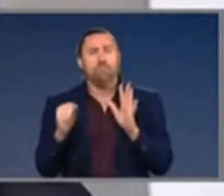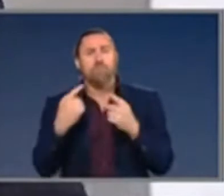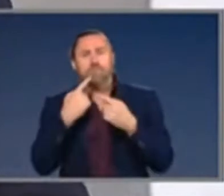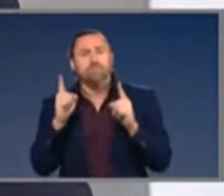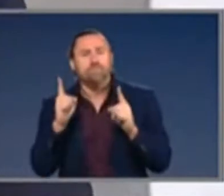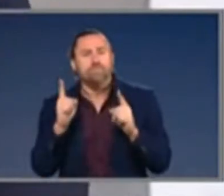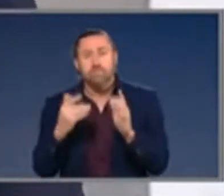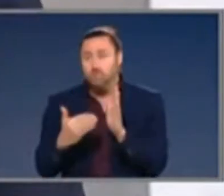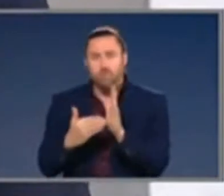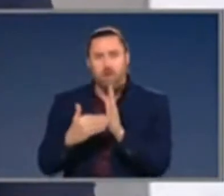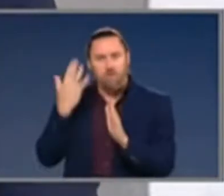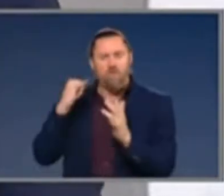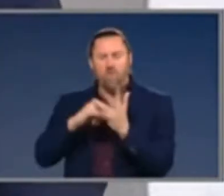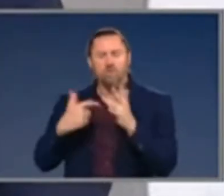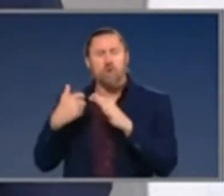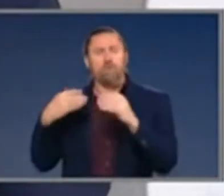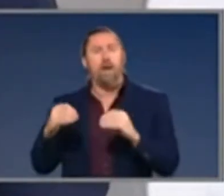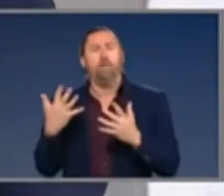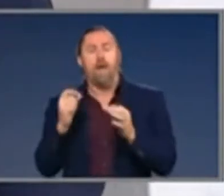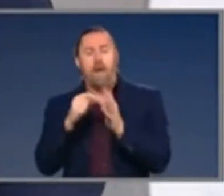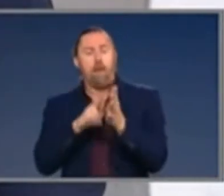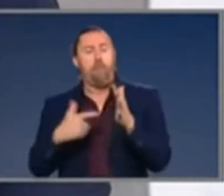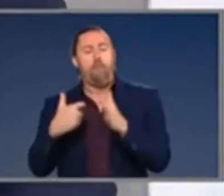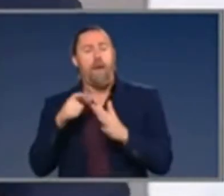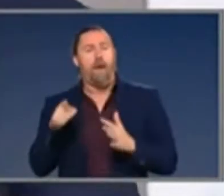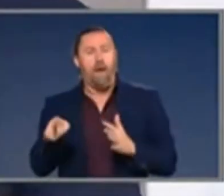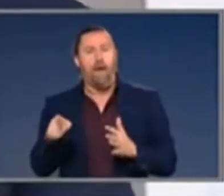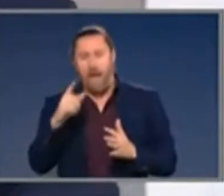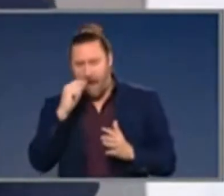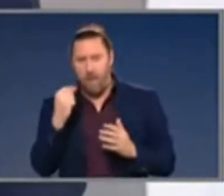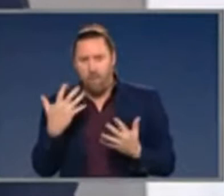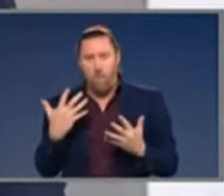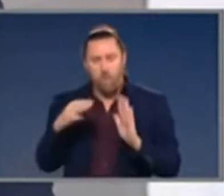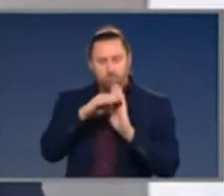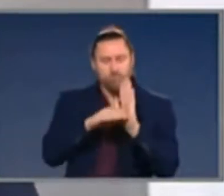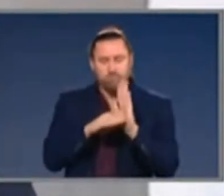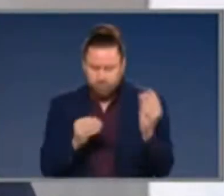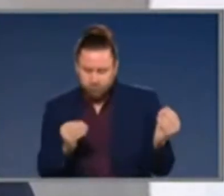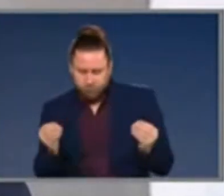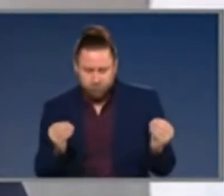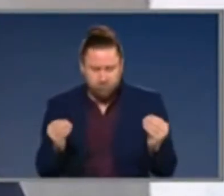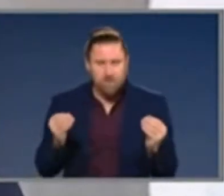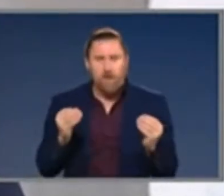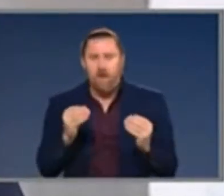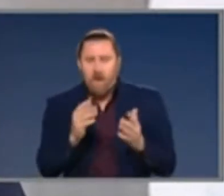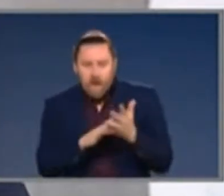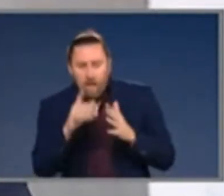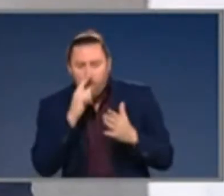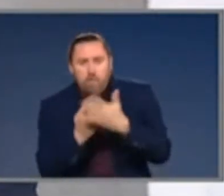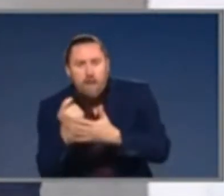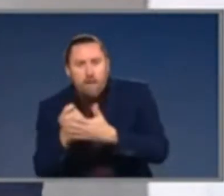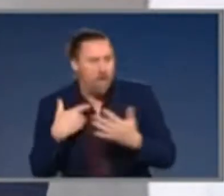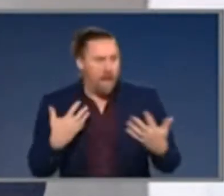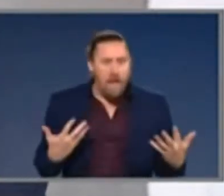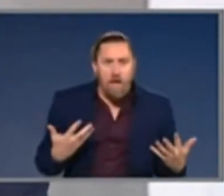before markets opened, which will ensure banks will have continued flexibility to be able to deal with the commitments that their